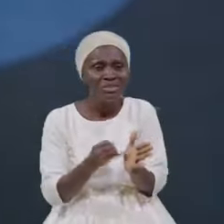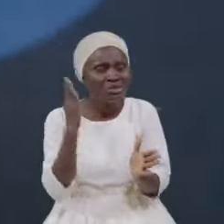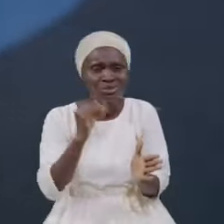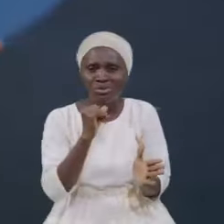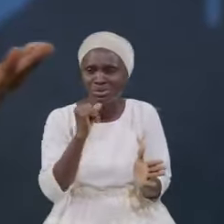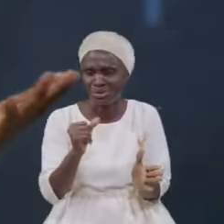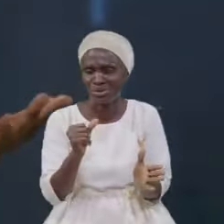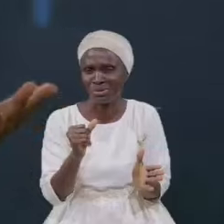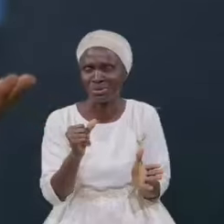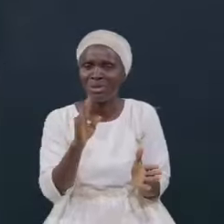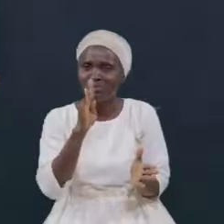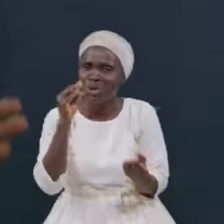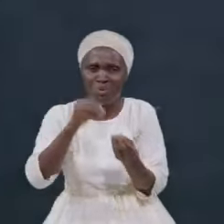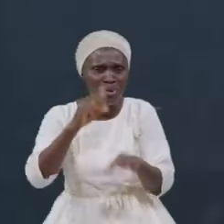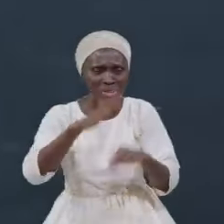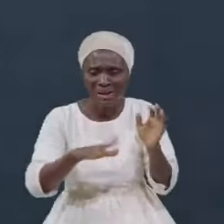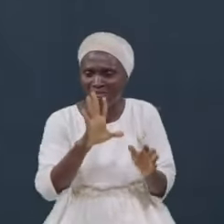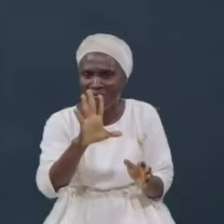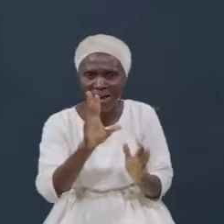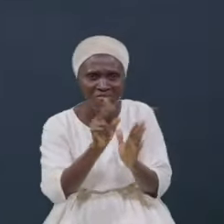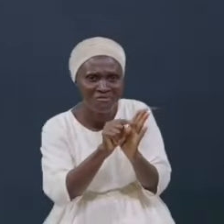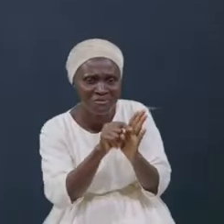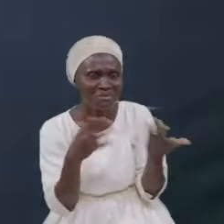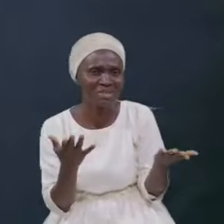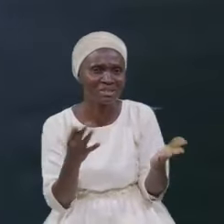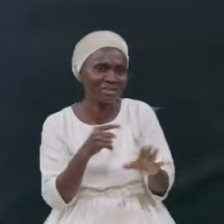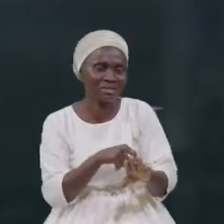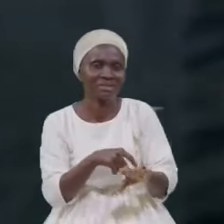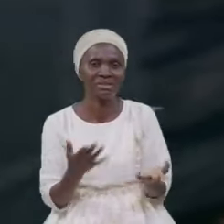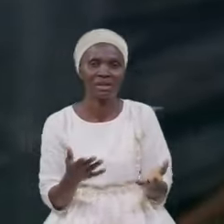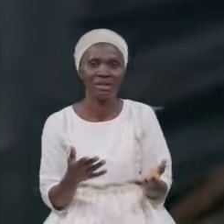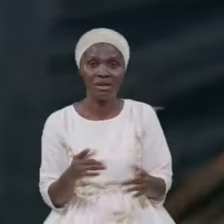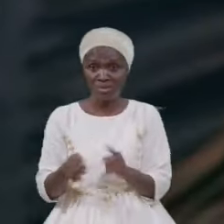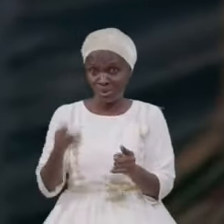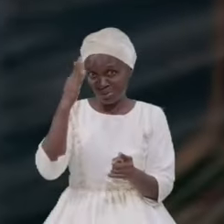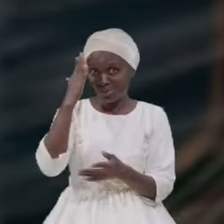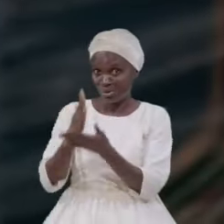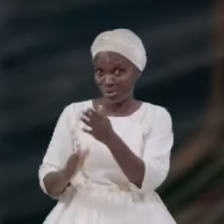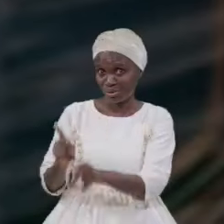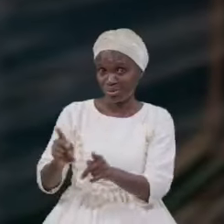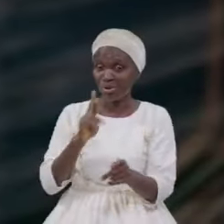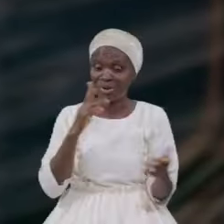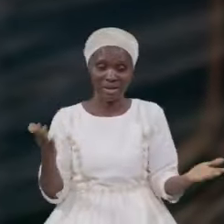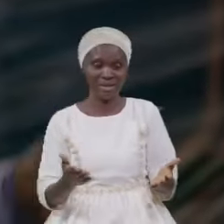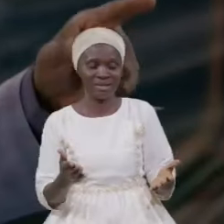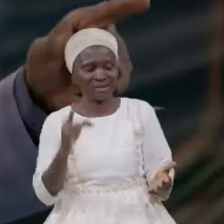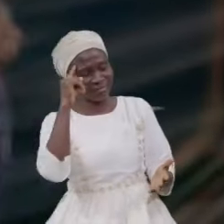other people are here, and if I indicate and raise up my hand, they